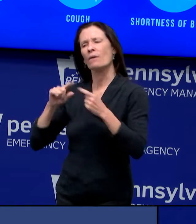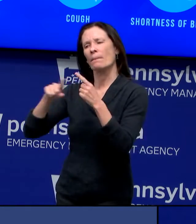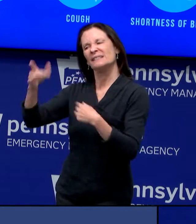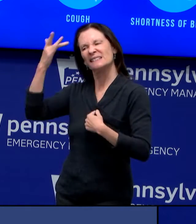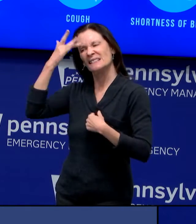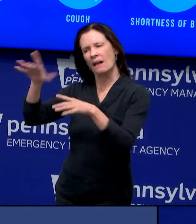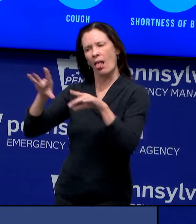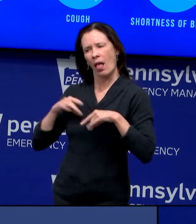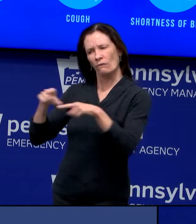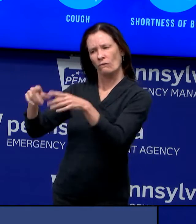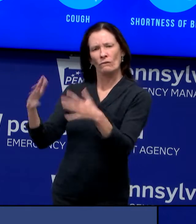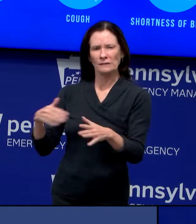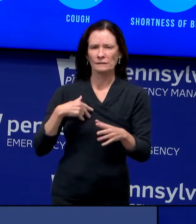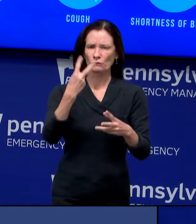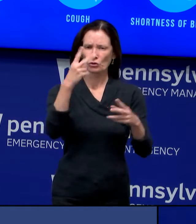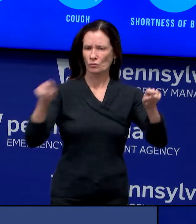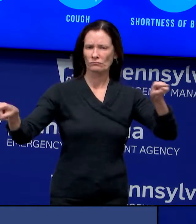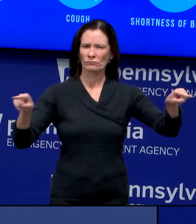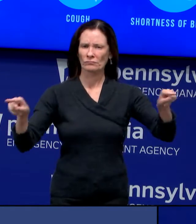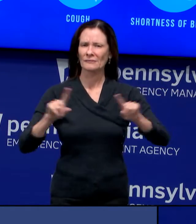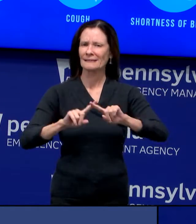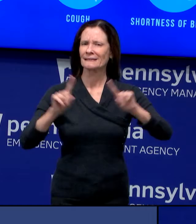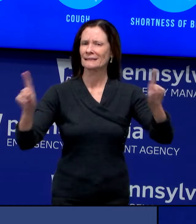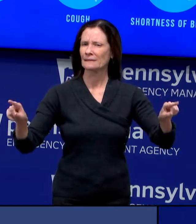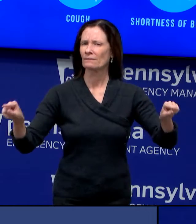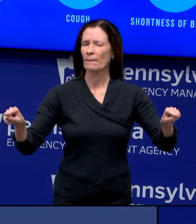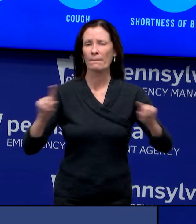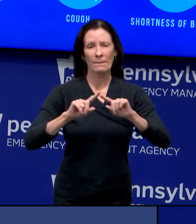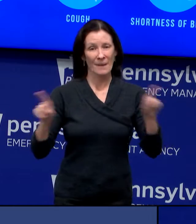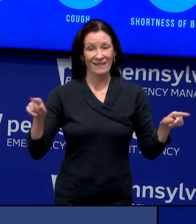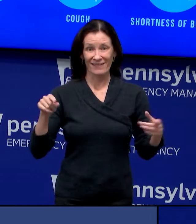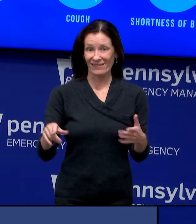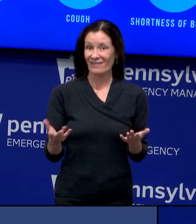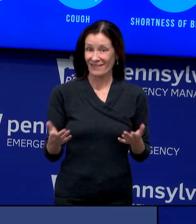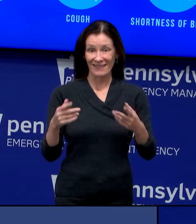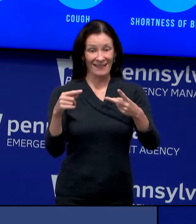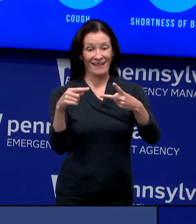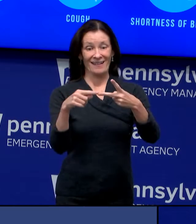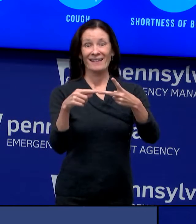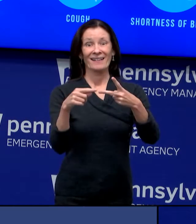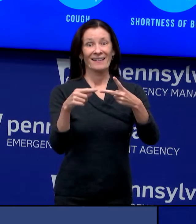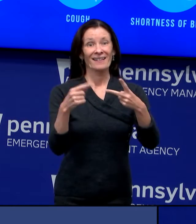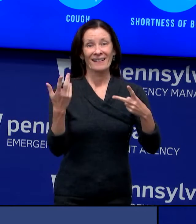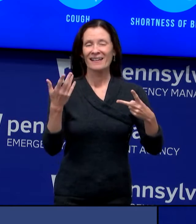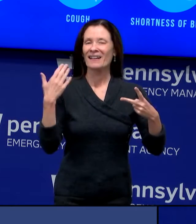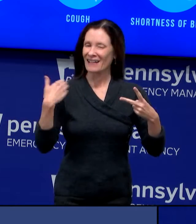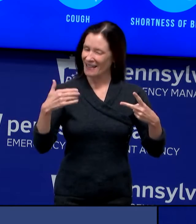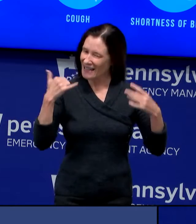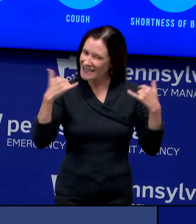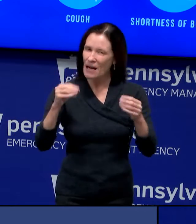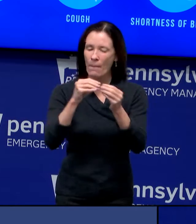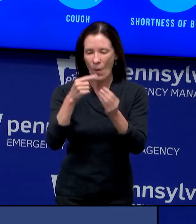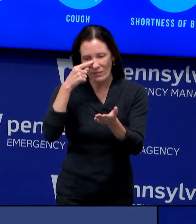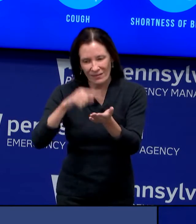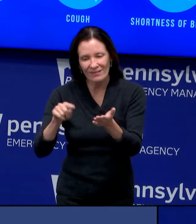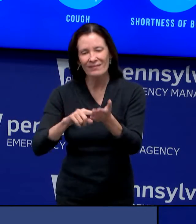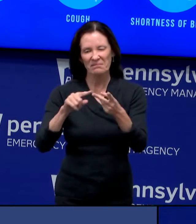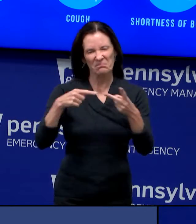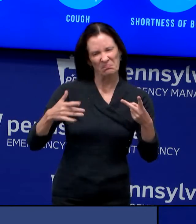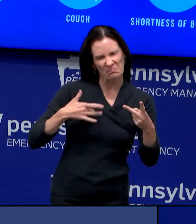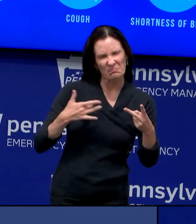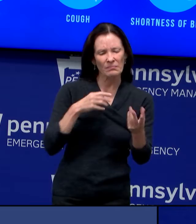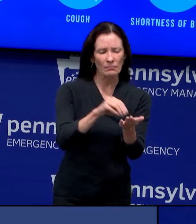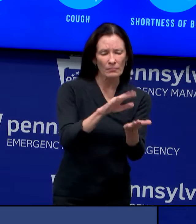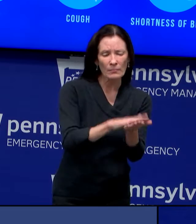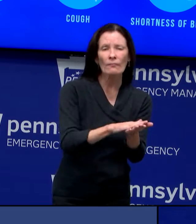to COVID-19. This does not impact our confirmed case count. It just impacts this new